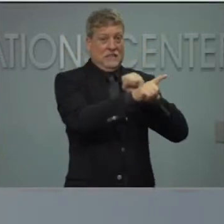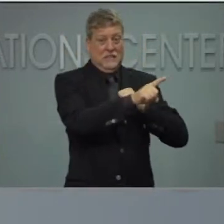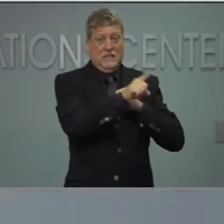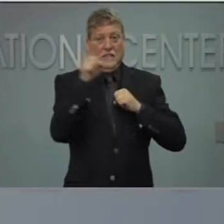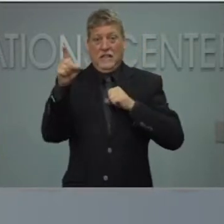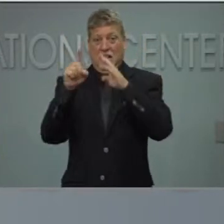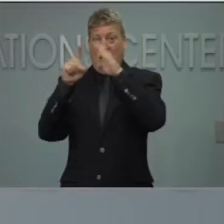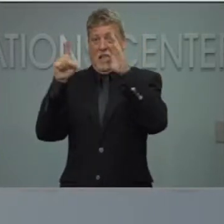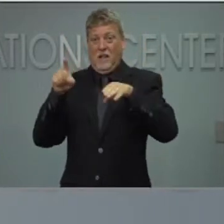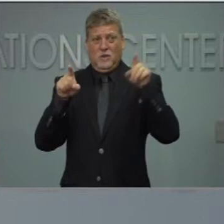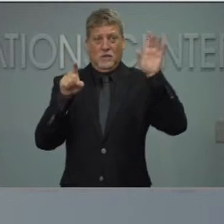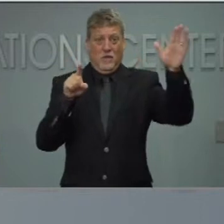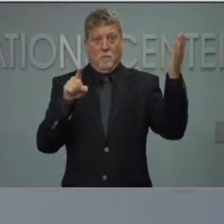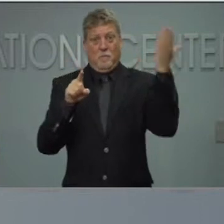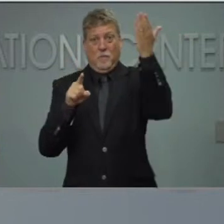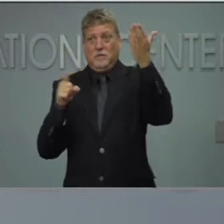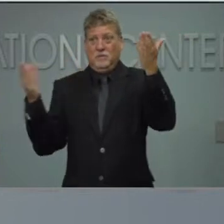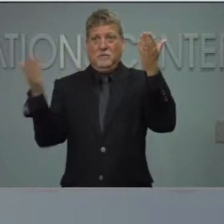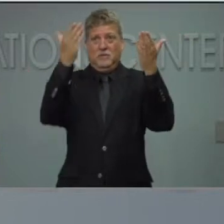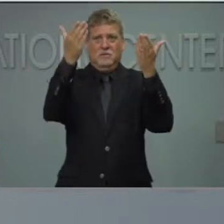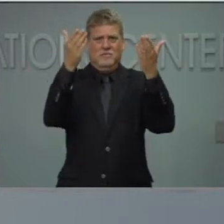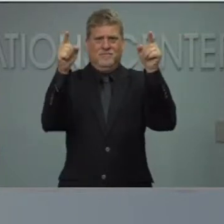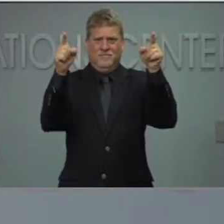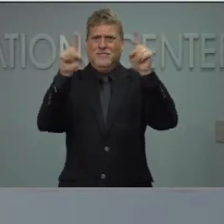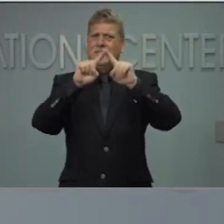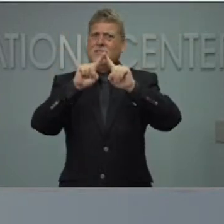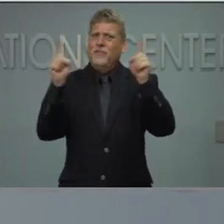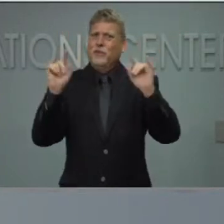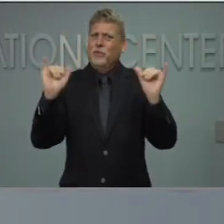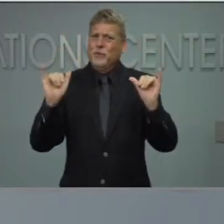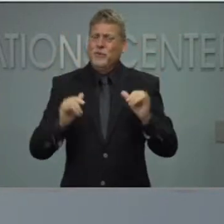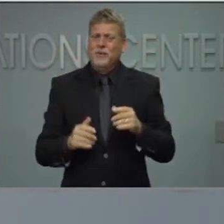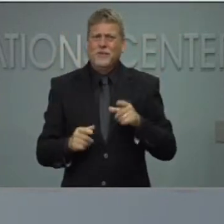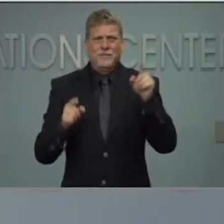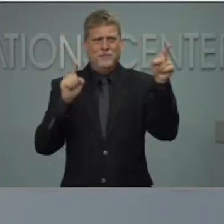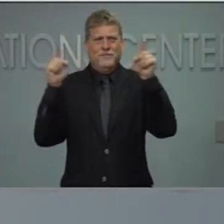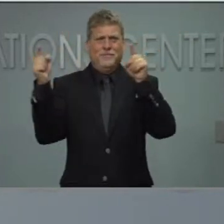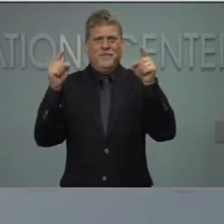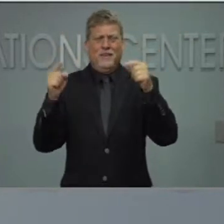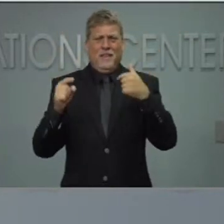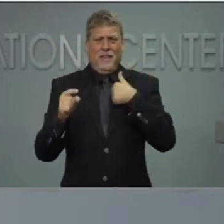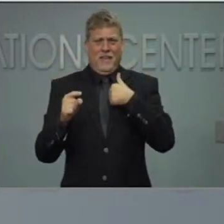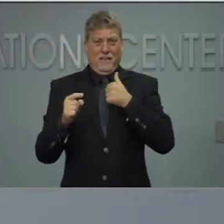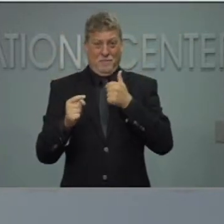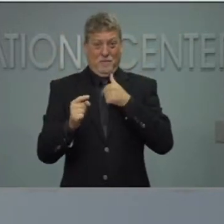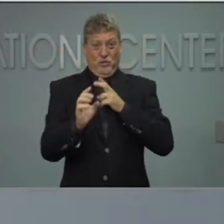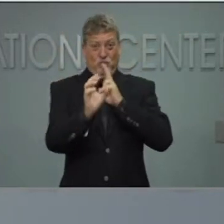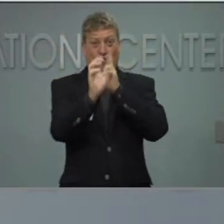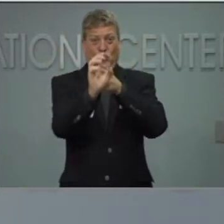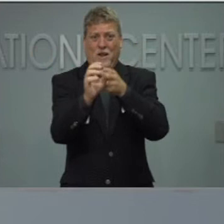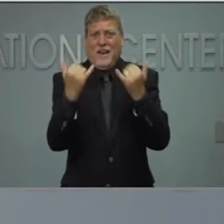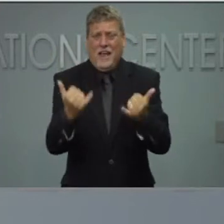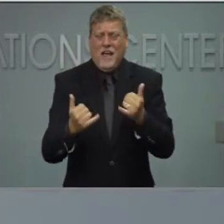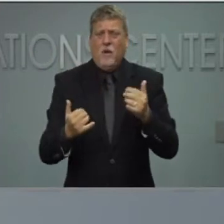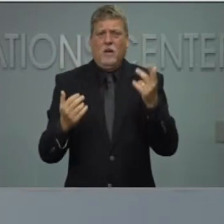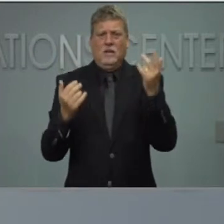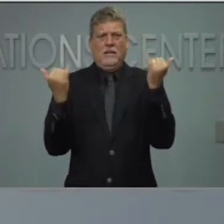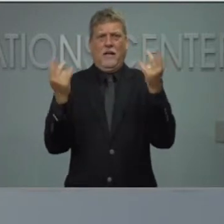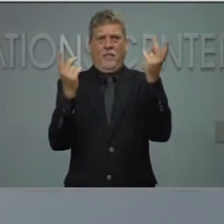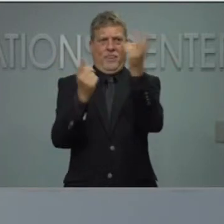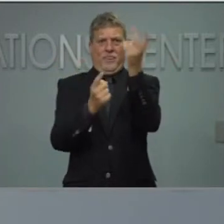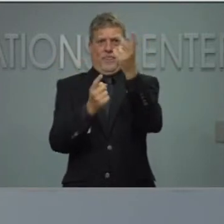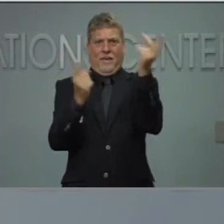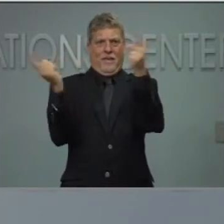lot of disagreements. So we've sort of gone back and forth about when I would enter the process. I think that they're going